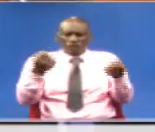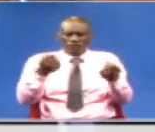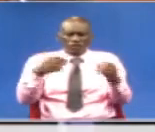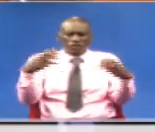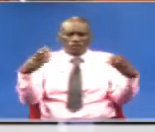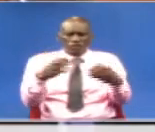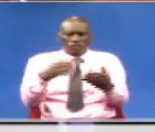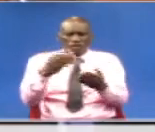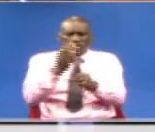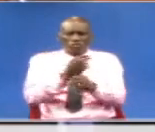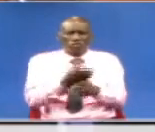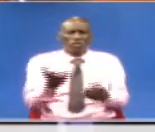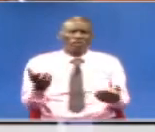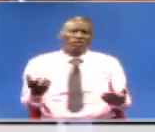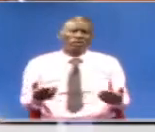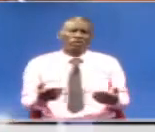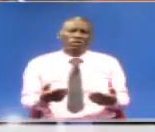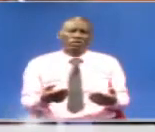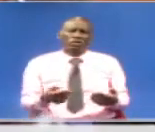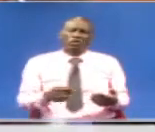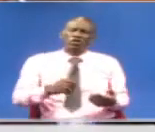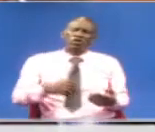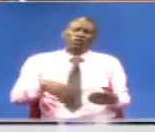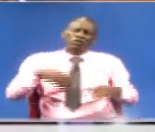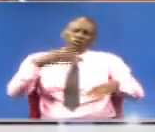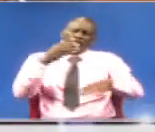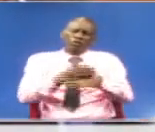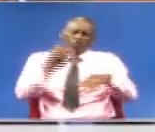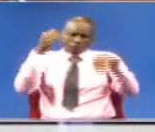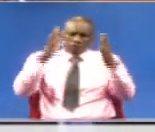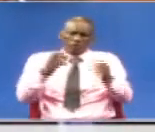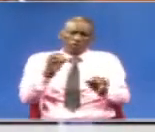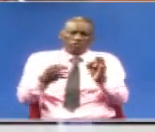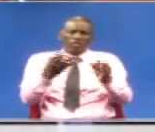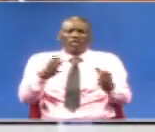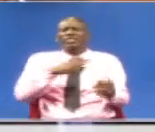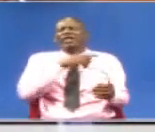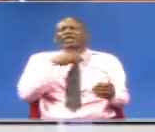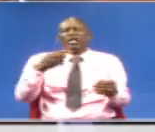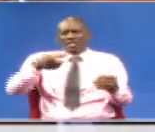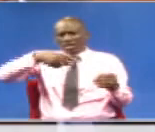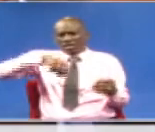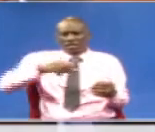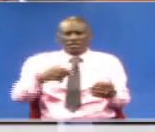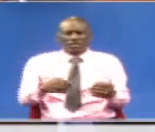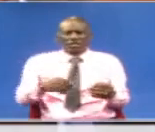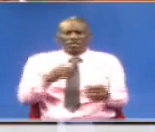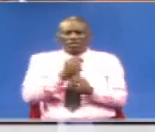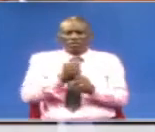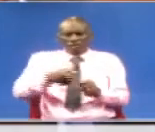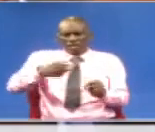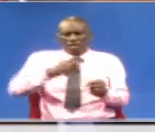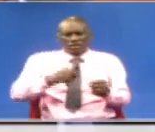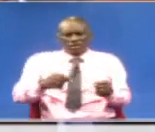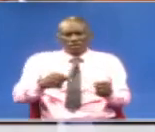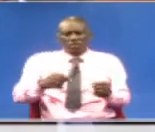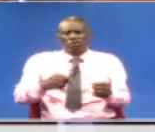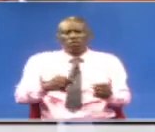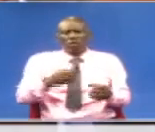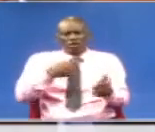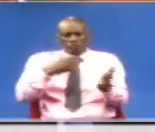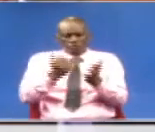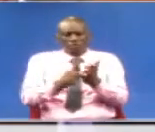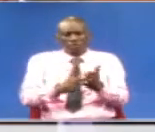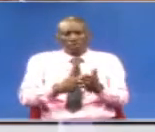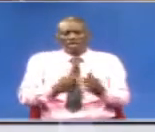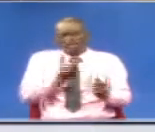deployed. Well, rogue professionals, if at all they are killing us, kicking us in the bucket, kicking down the law